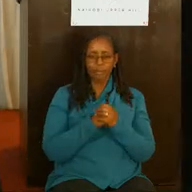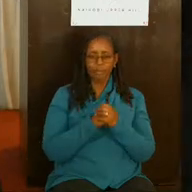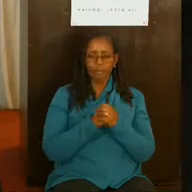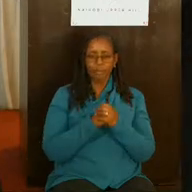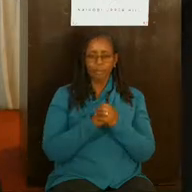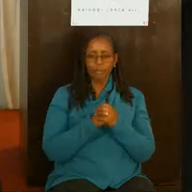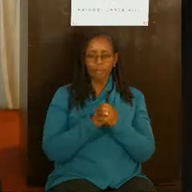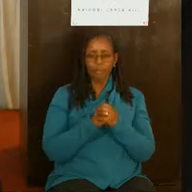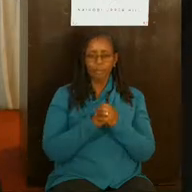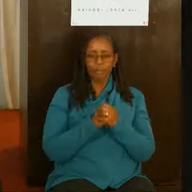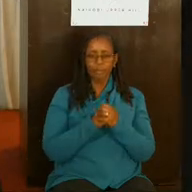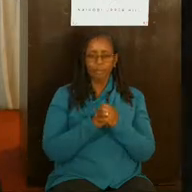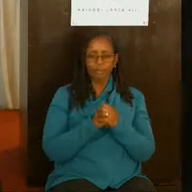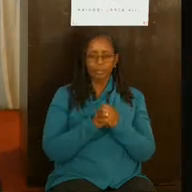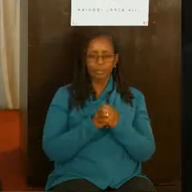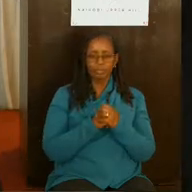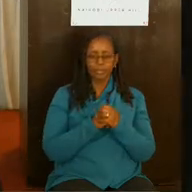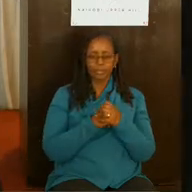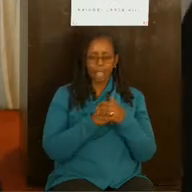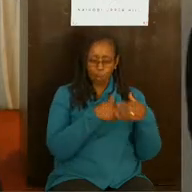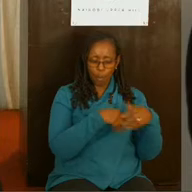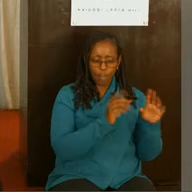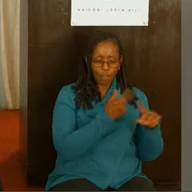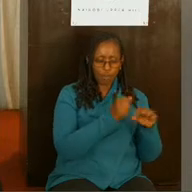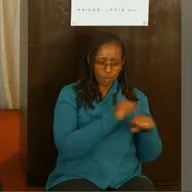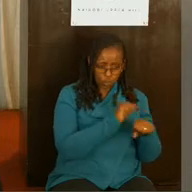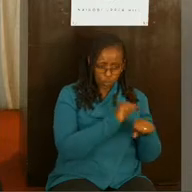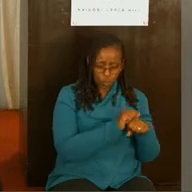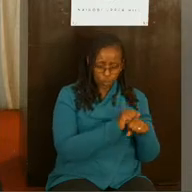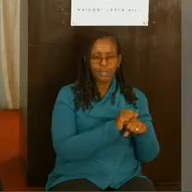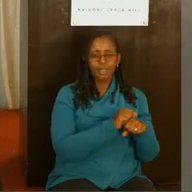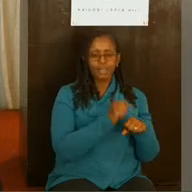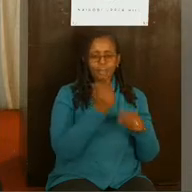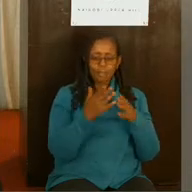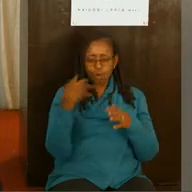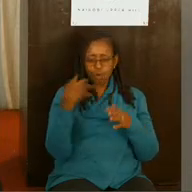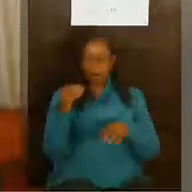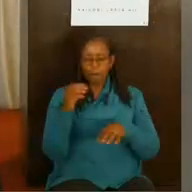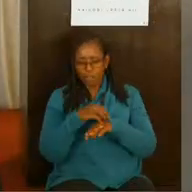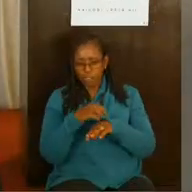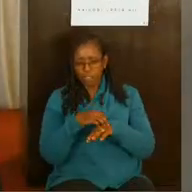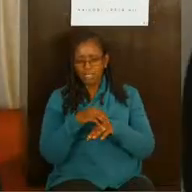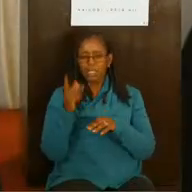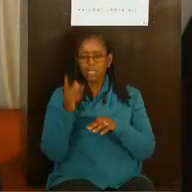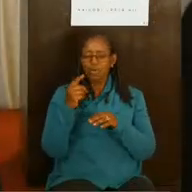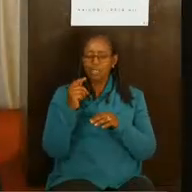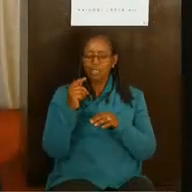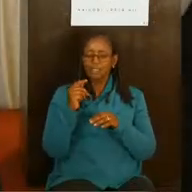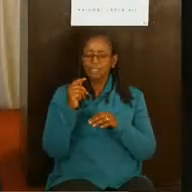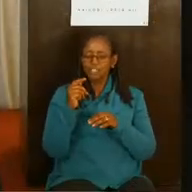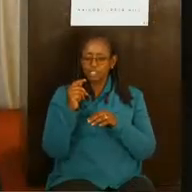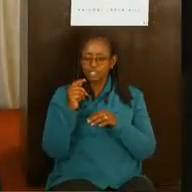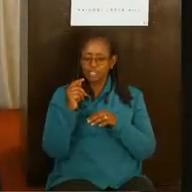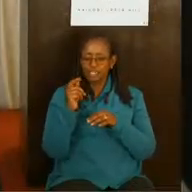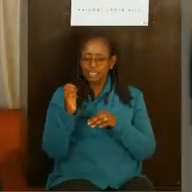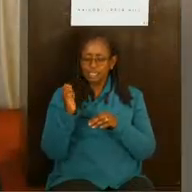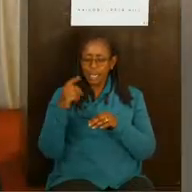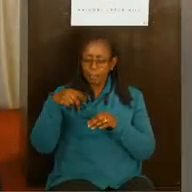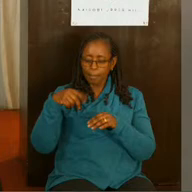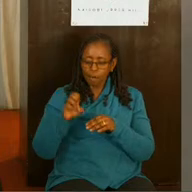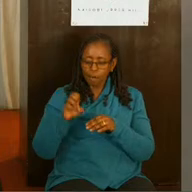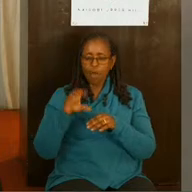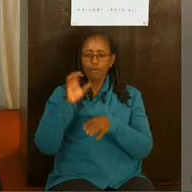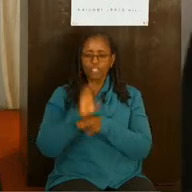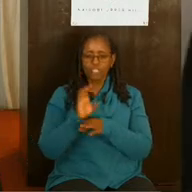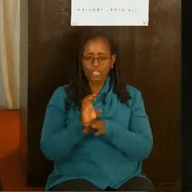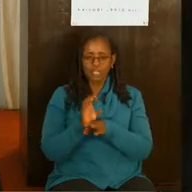apart from school that's the only it's a at the mosque at the temple or at the church where people are